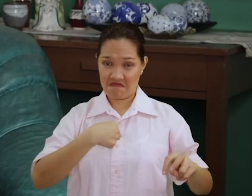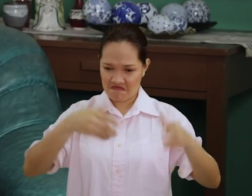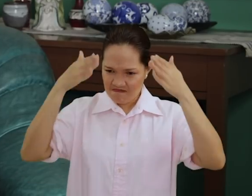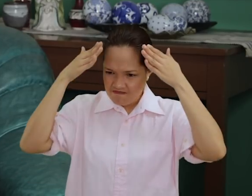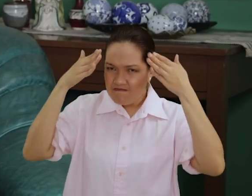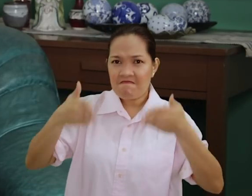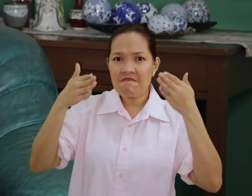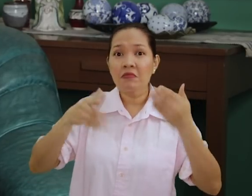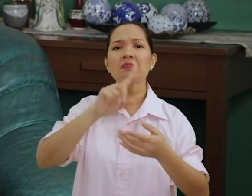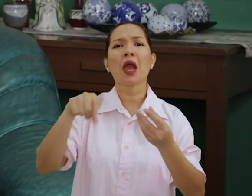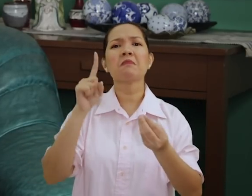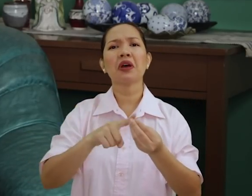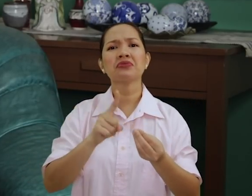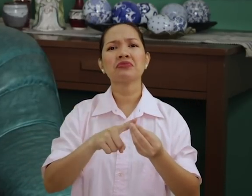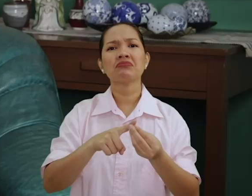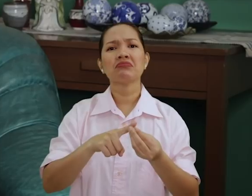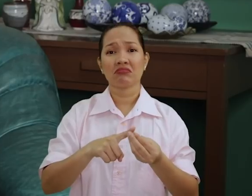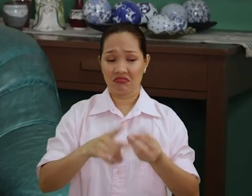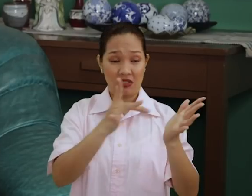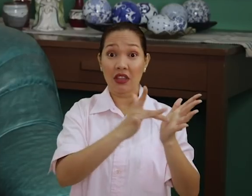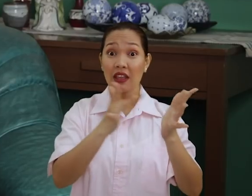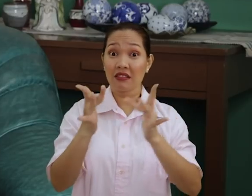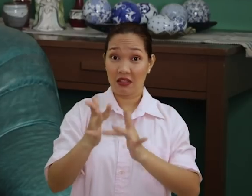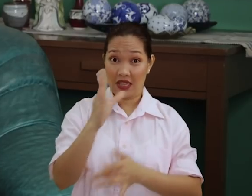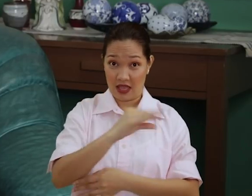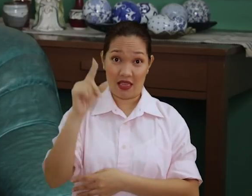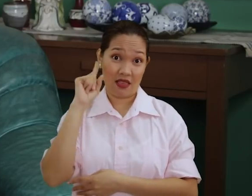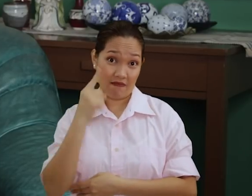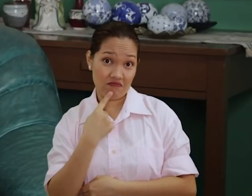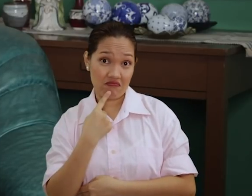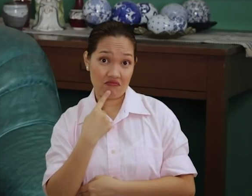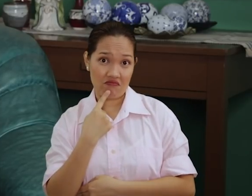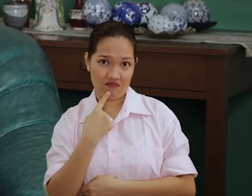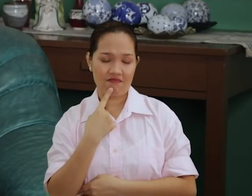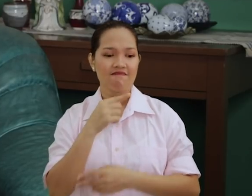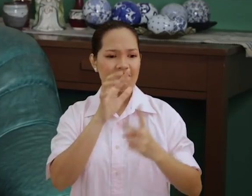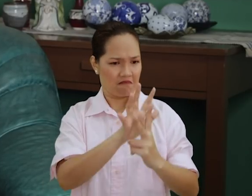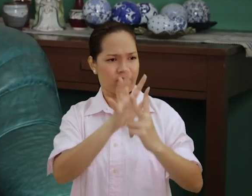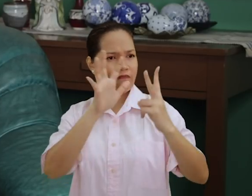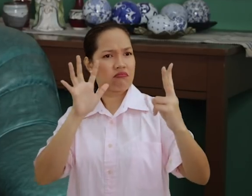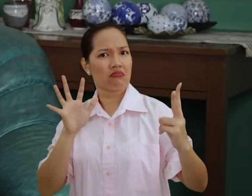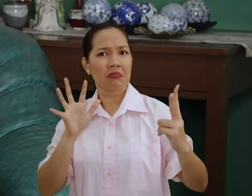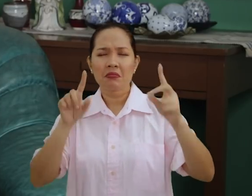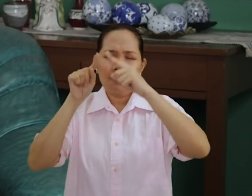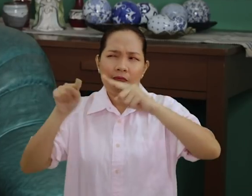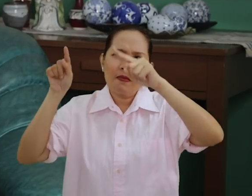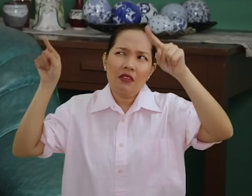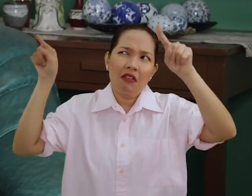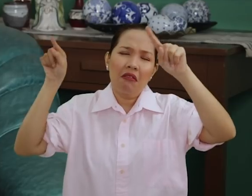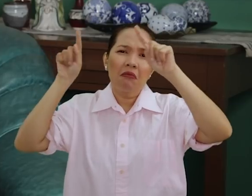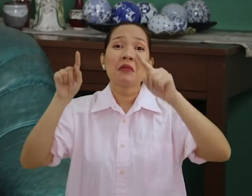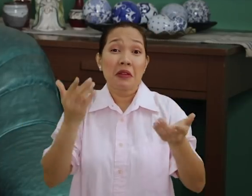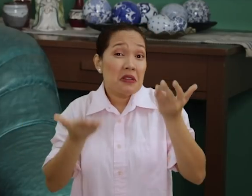a conversation, and the deaf man was just looking at him, trying to think how to stop him